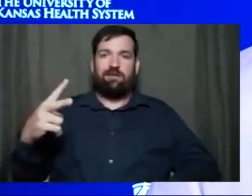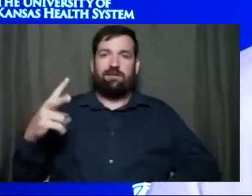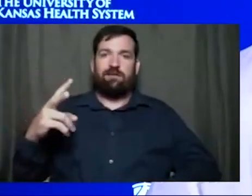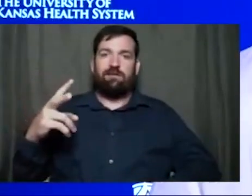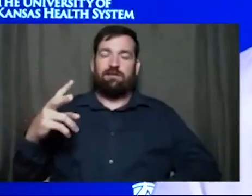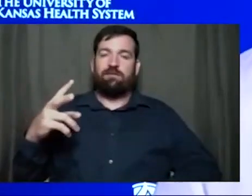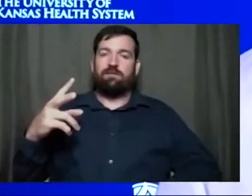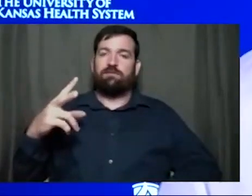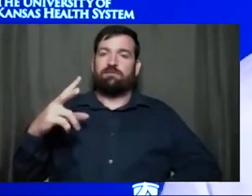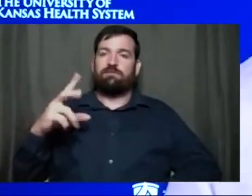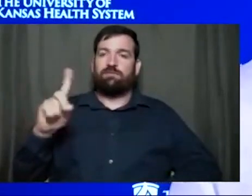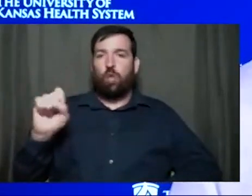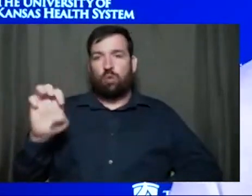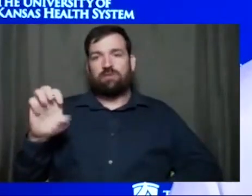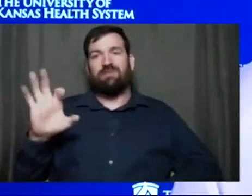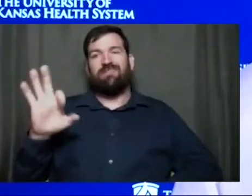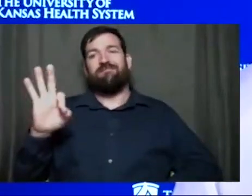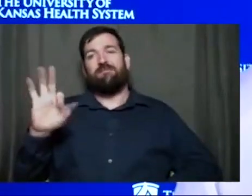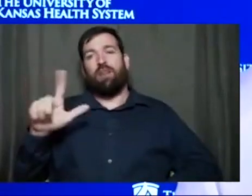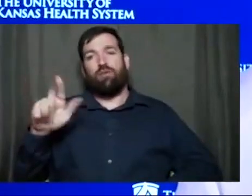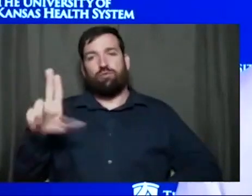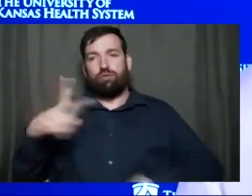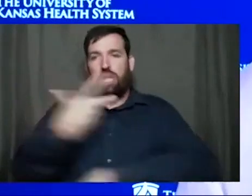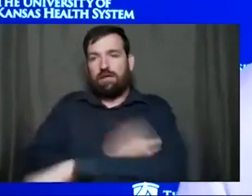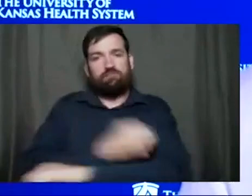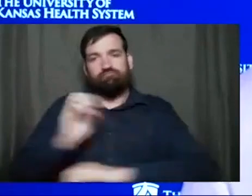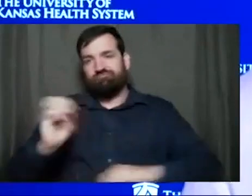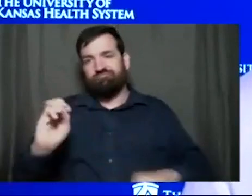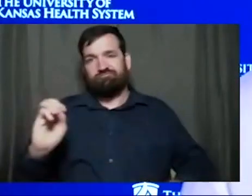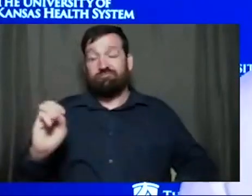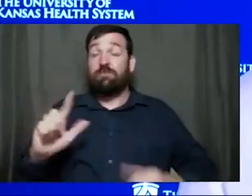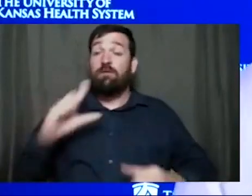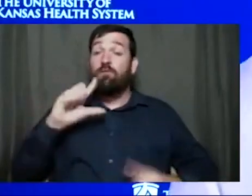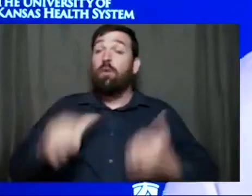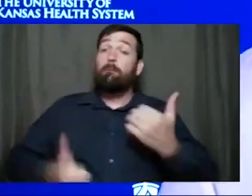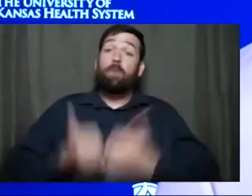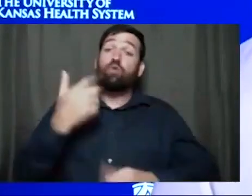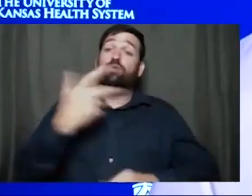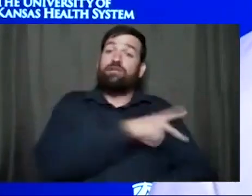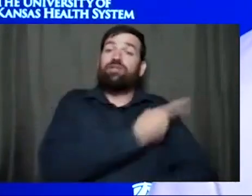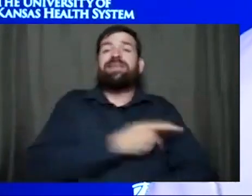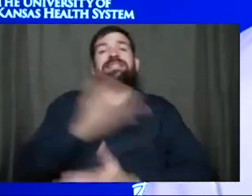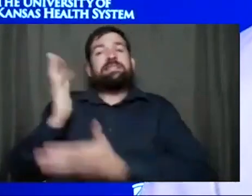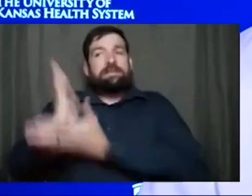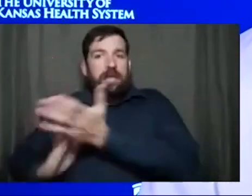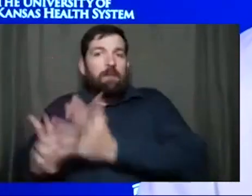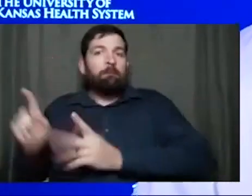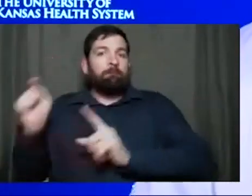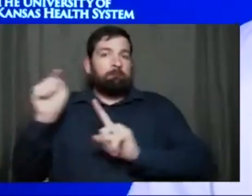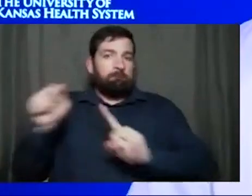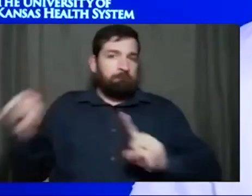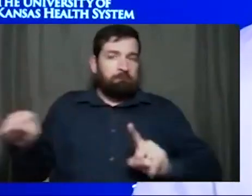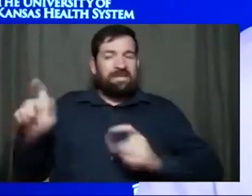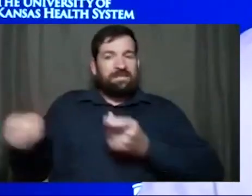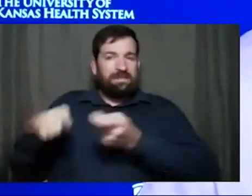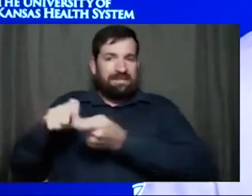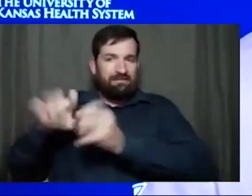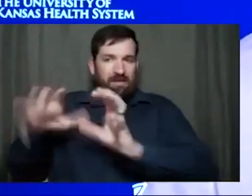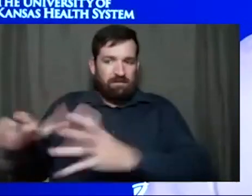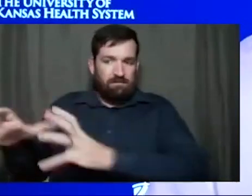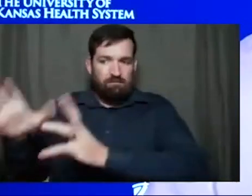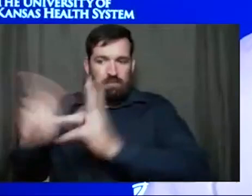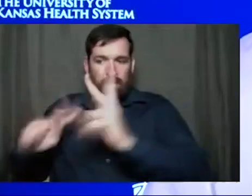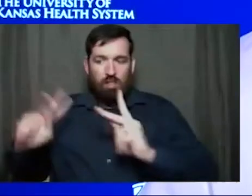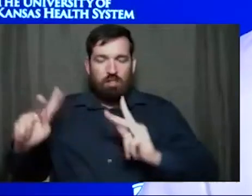of influenza vaccine for most patients. There are some expert opinion for certain populations. Most of the time when